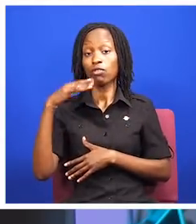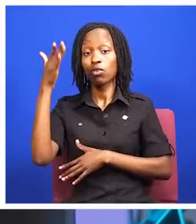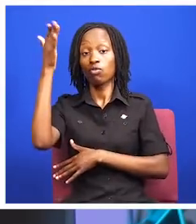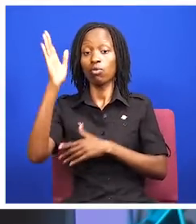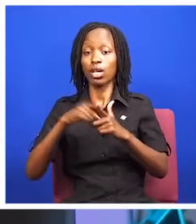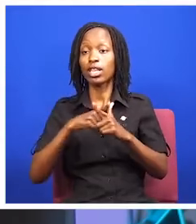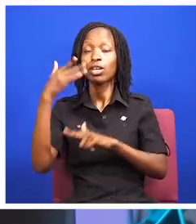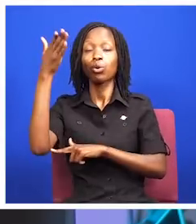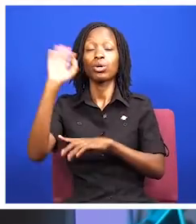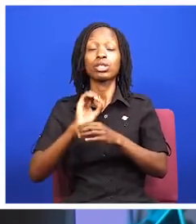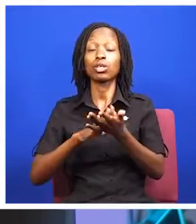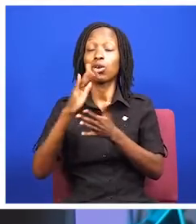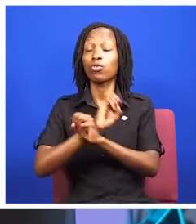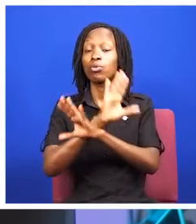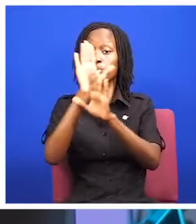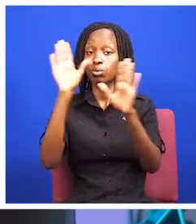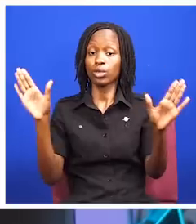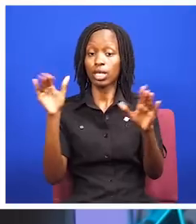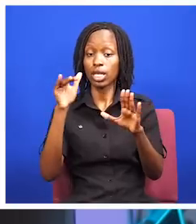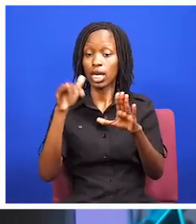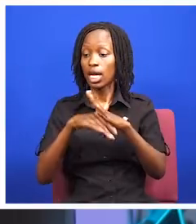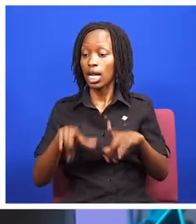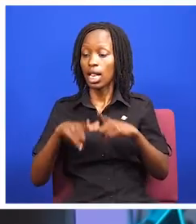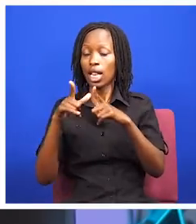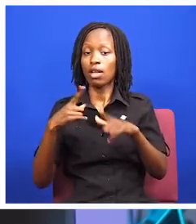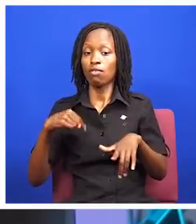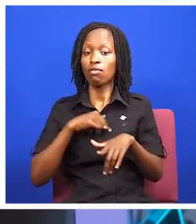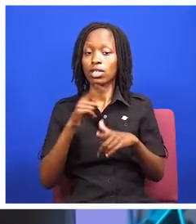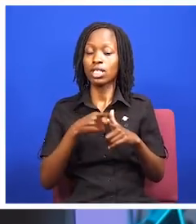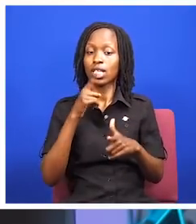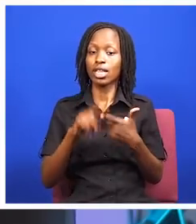glory will be radiating to the world that doesn't know it.